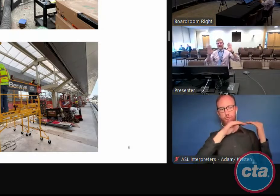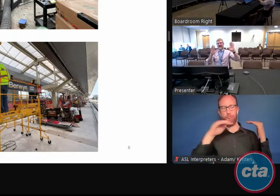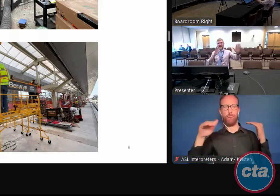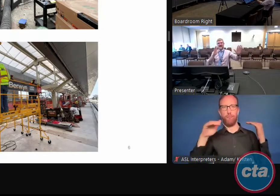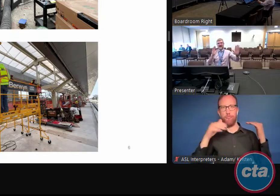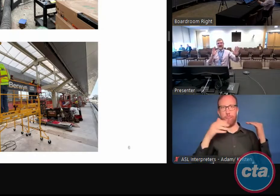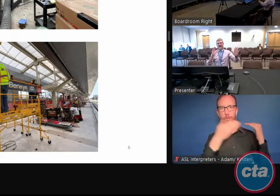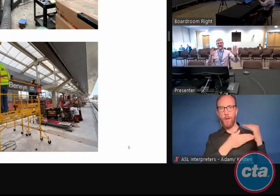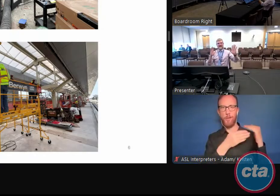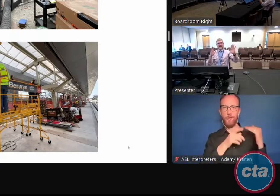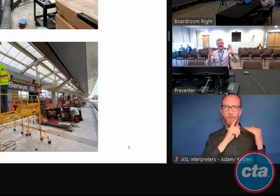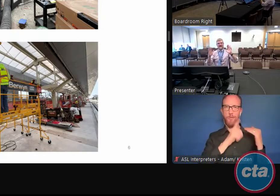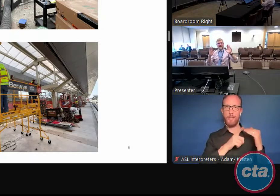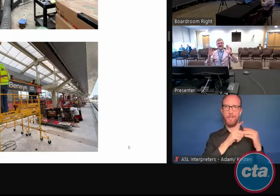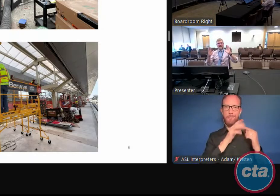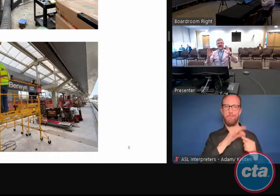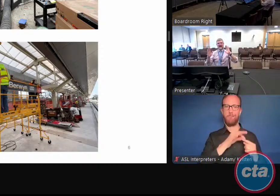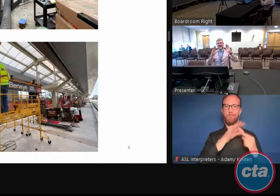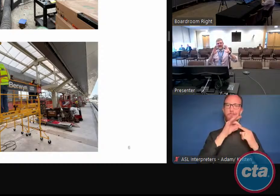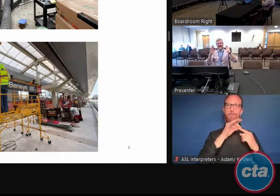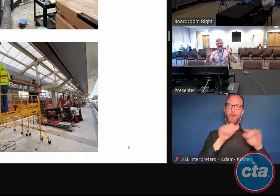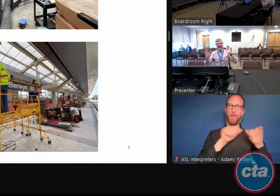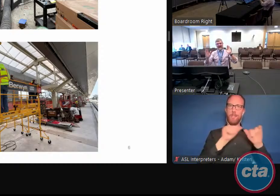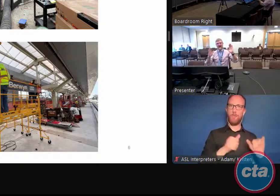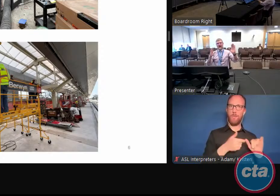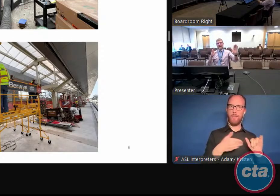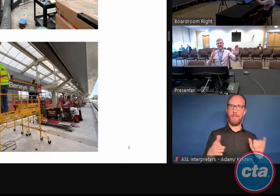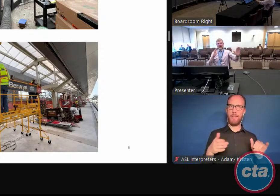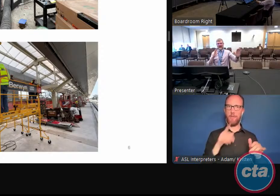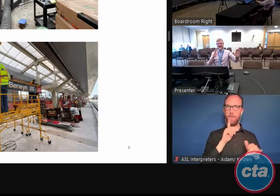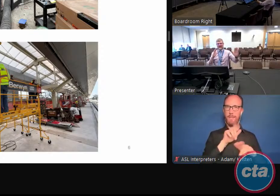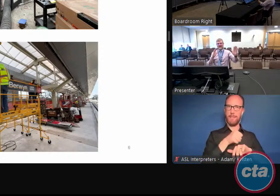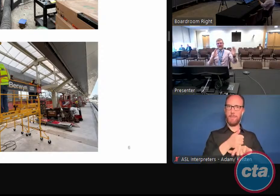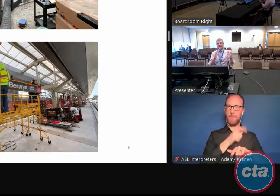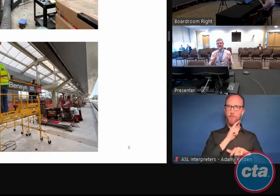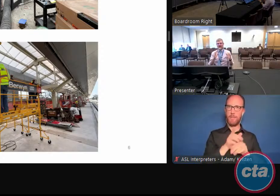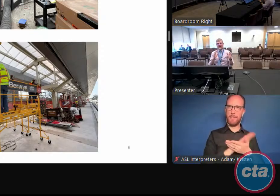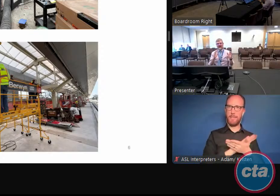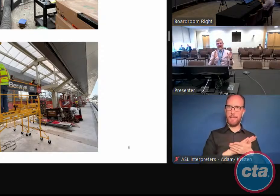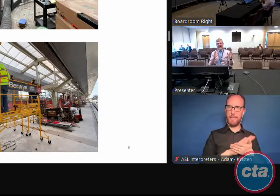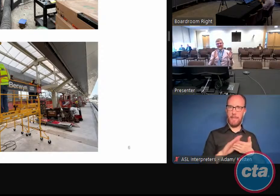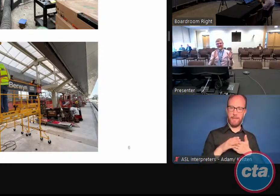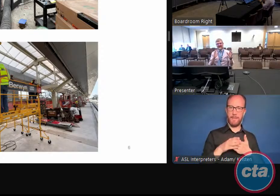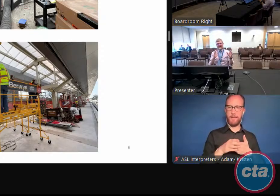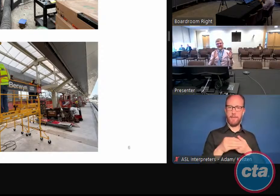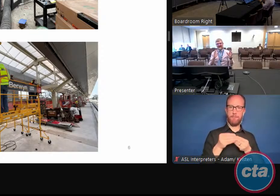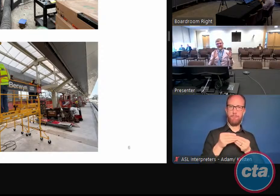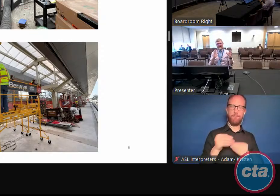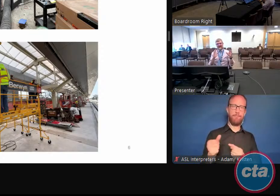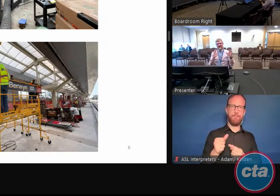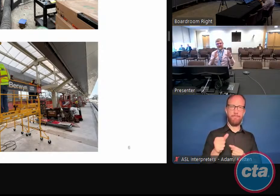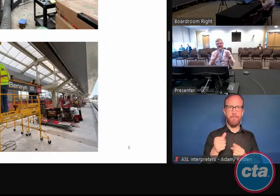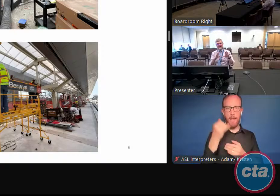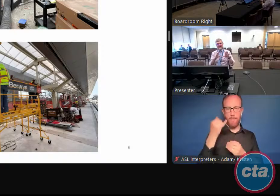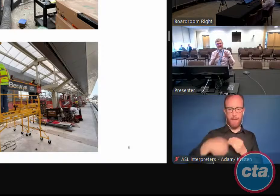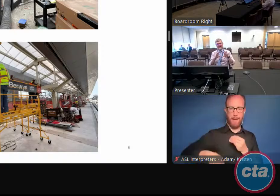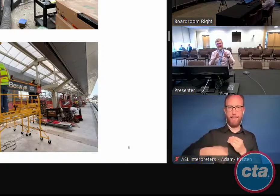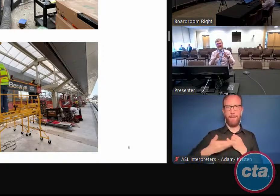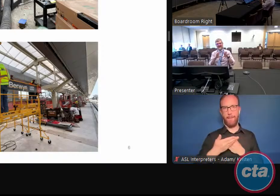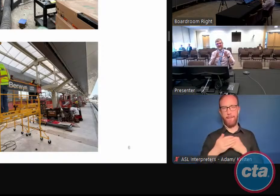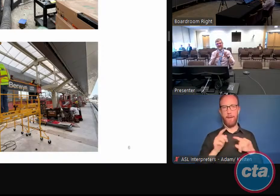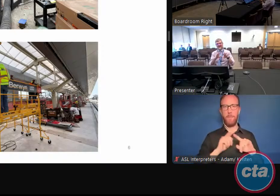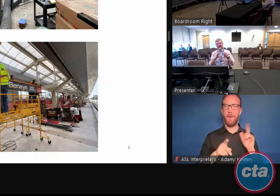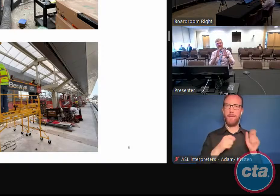architectural edge. It creates kind of this defined, clean line there, but a little edginess to it. And they made it,